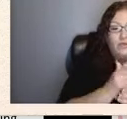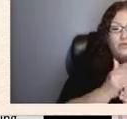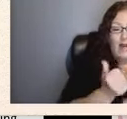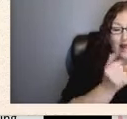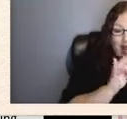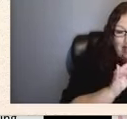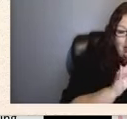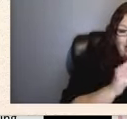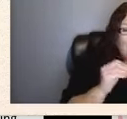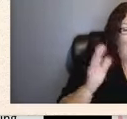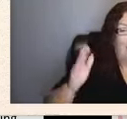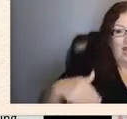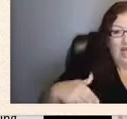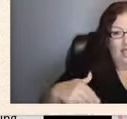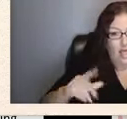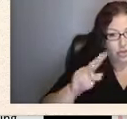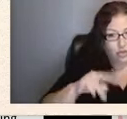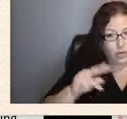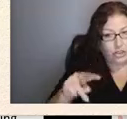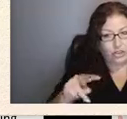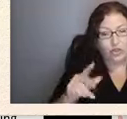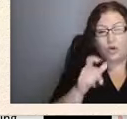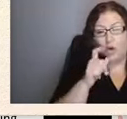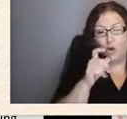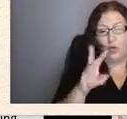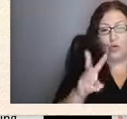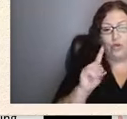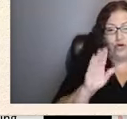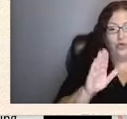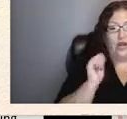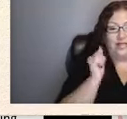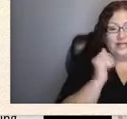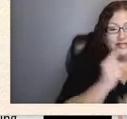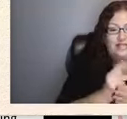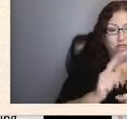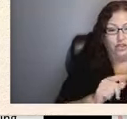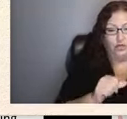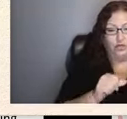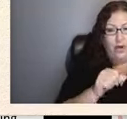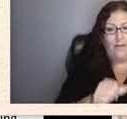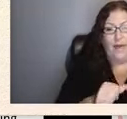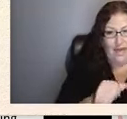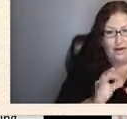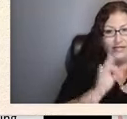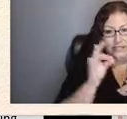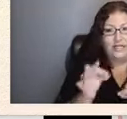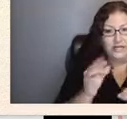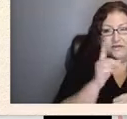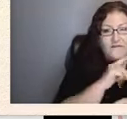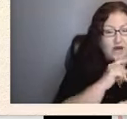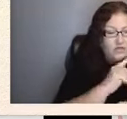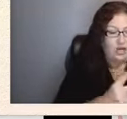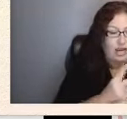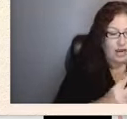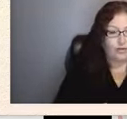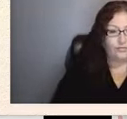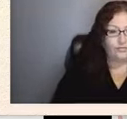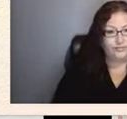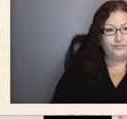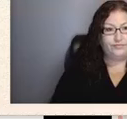yet 22 who withdrew their consent to remain in extended foster care.